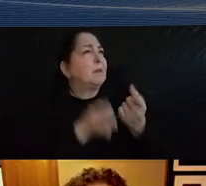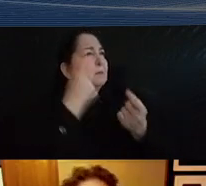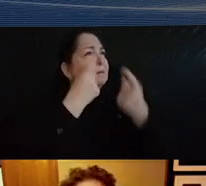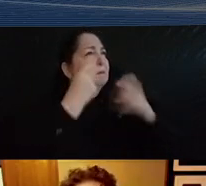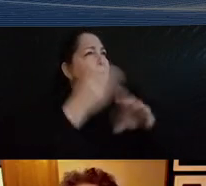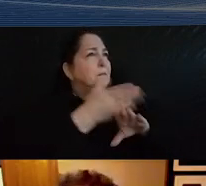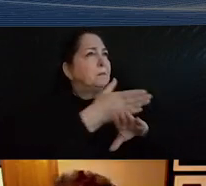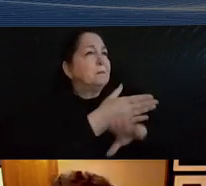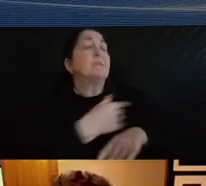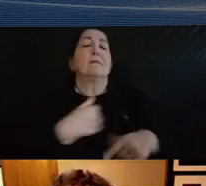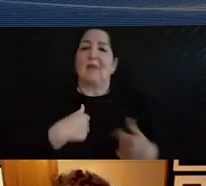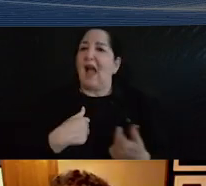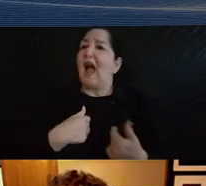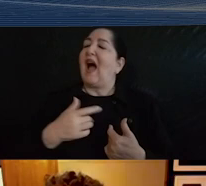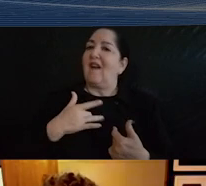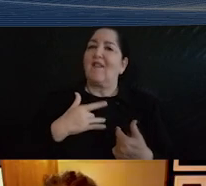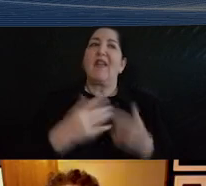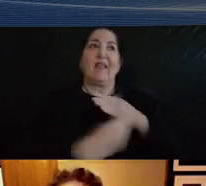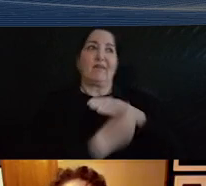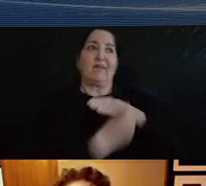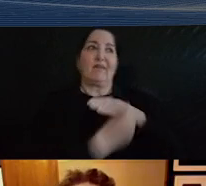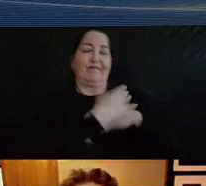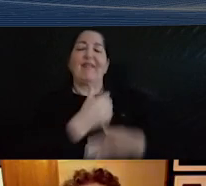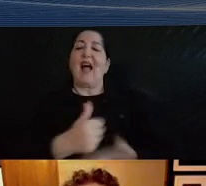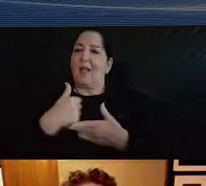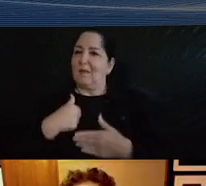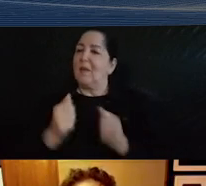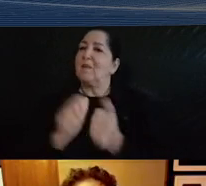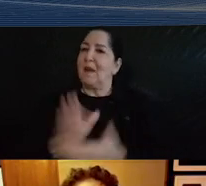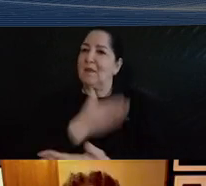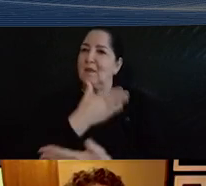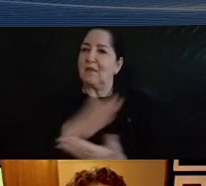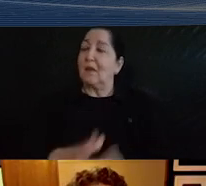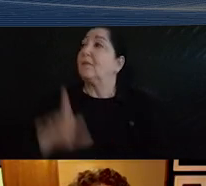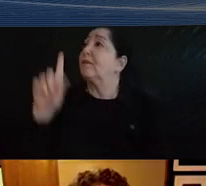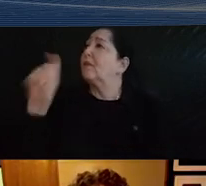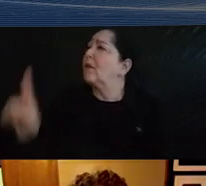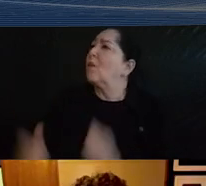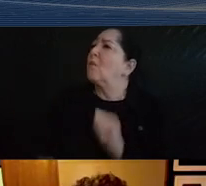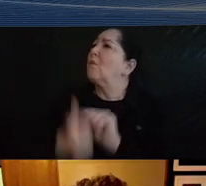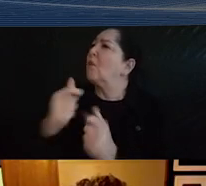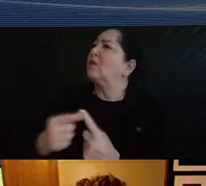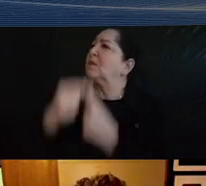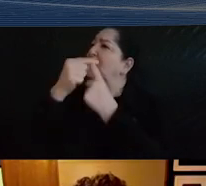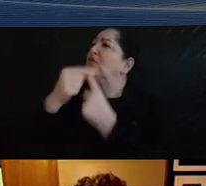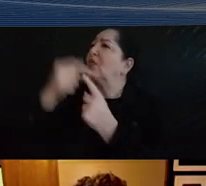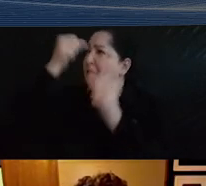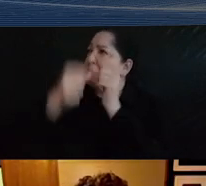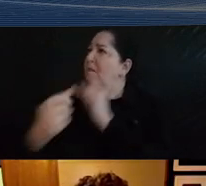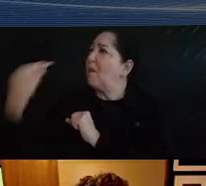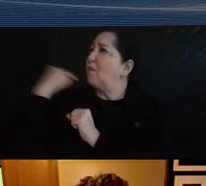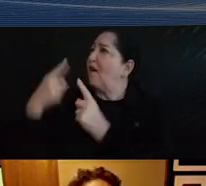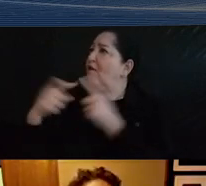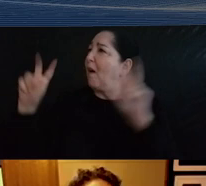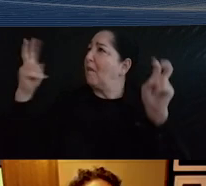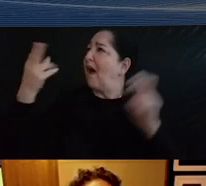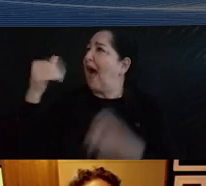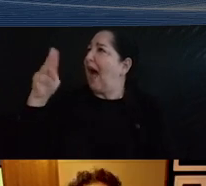and to helping you through. So I think that that has helped me in my music. What's your most special memory from